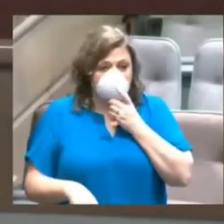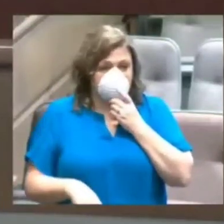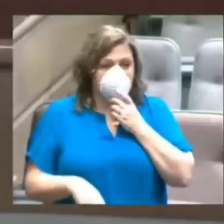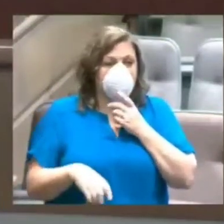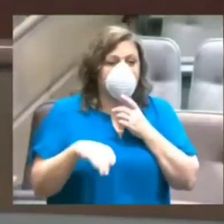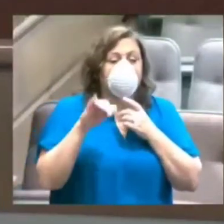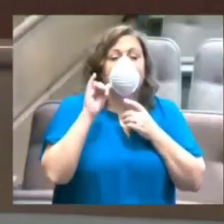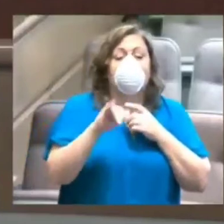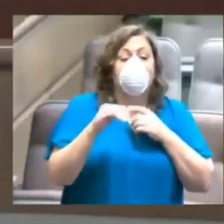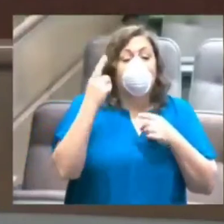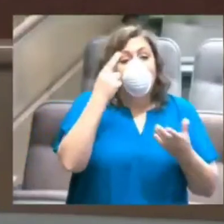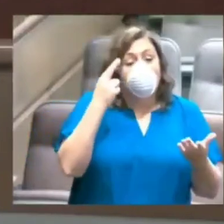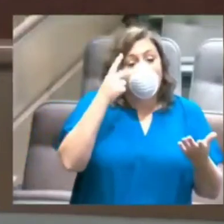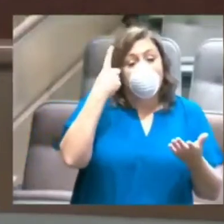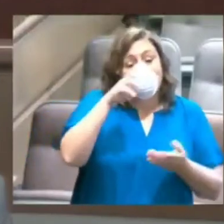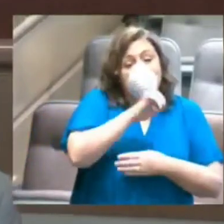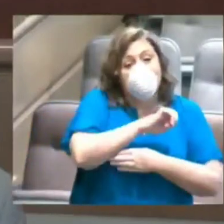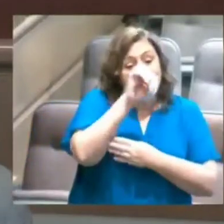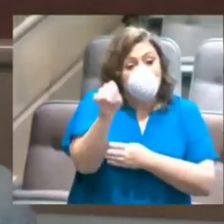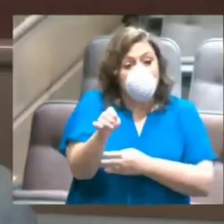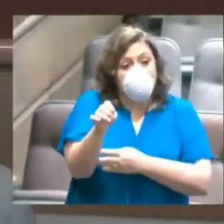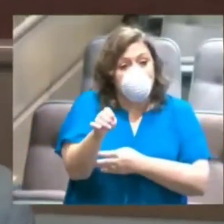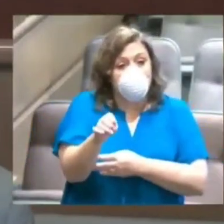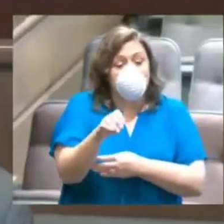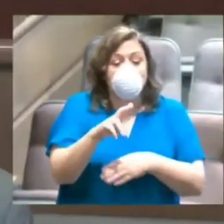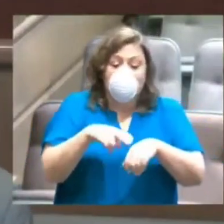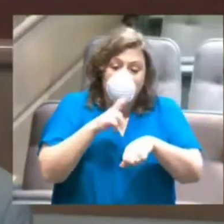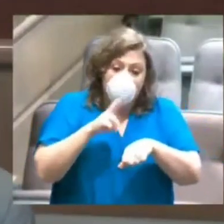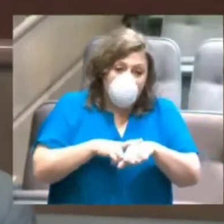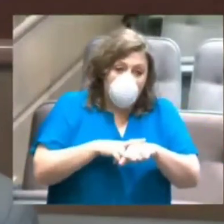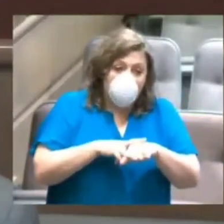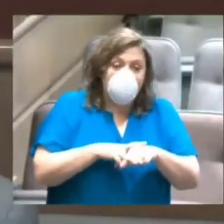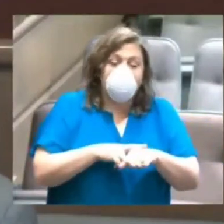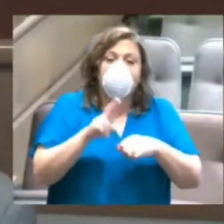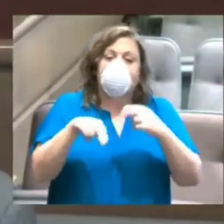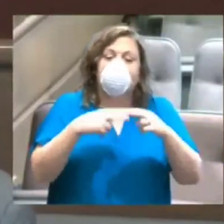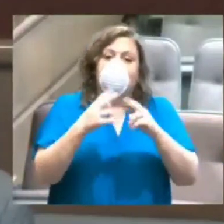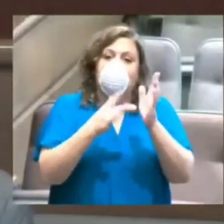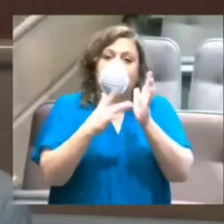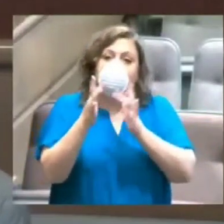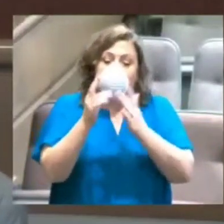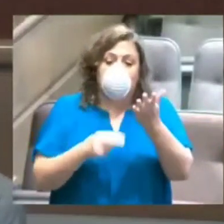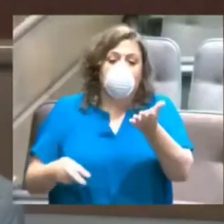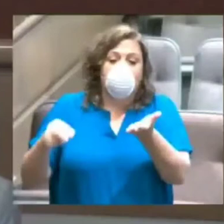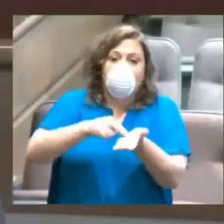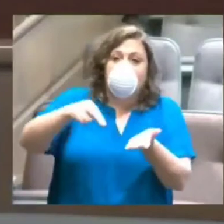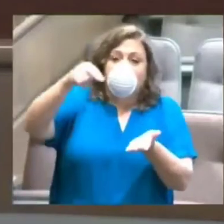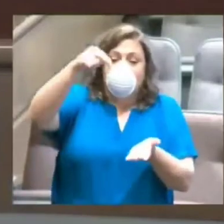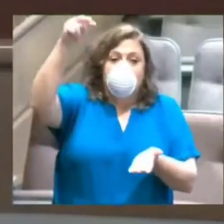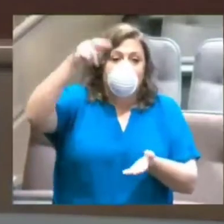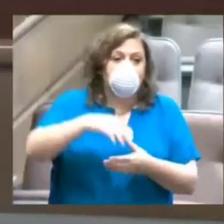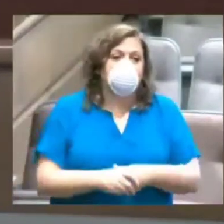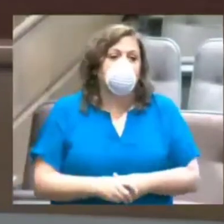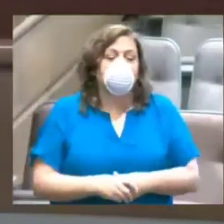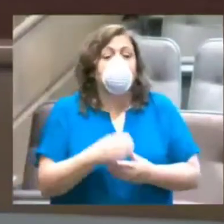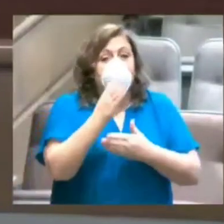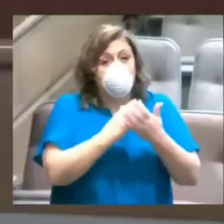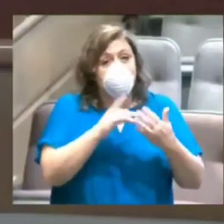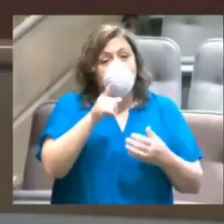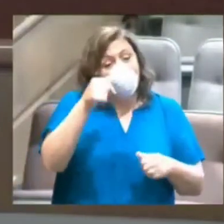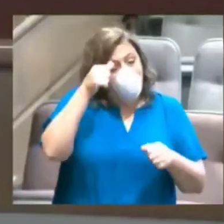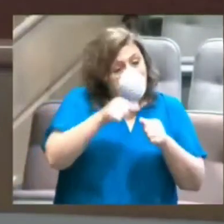Easter celebration is, of course, resurrection. Some of you will remember Easter falls on